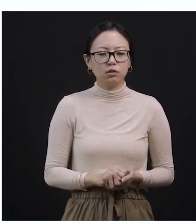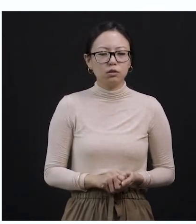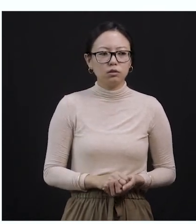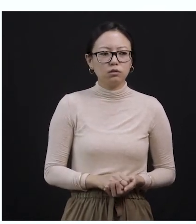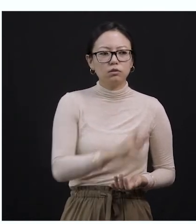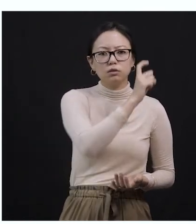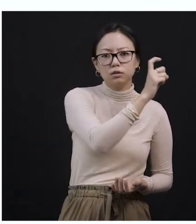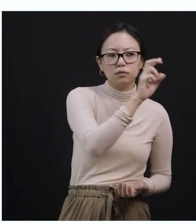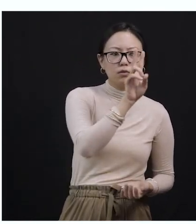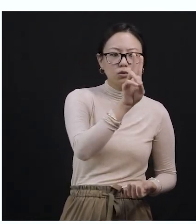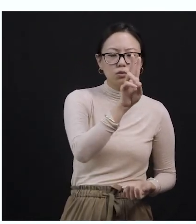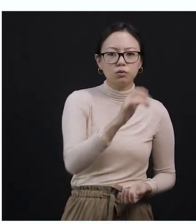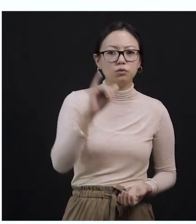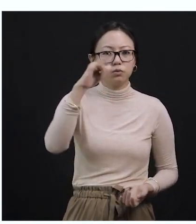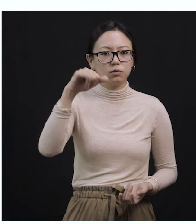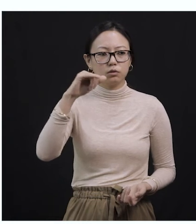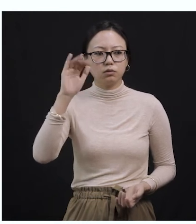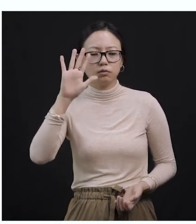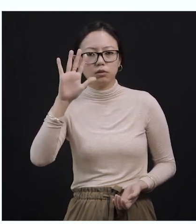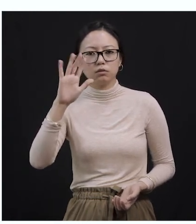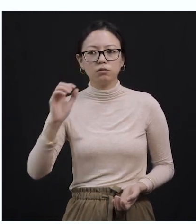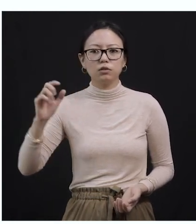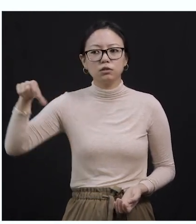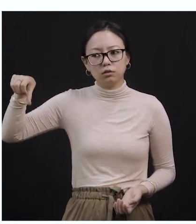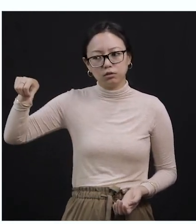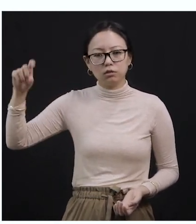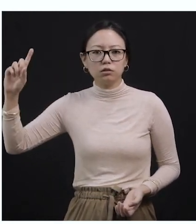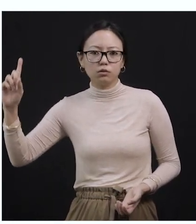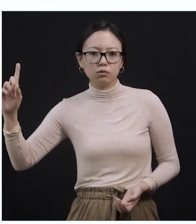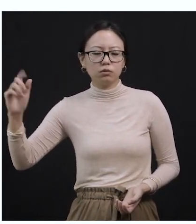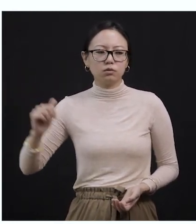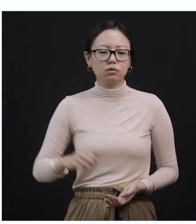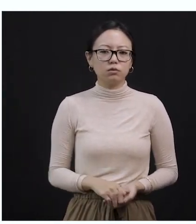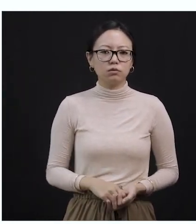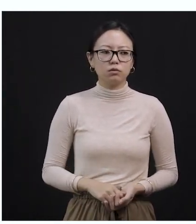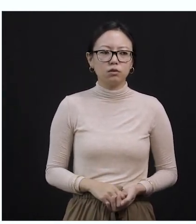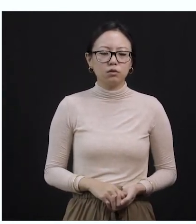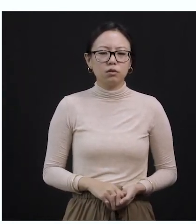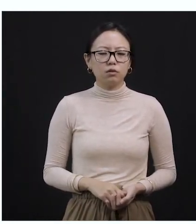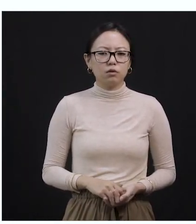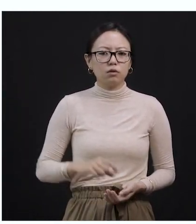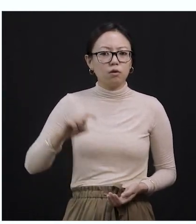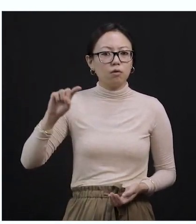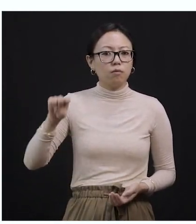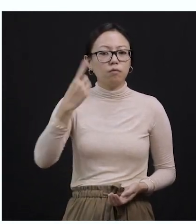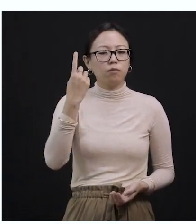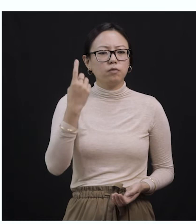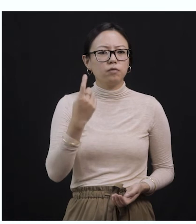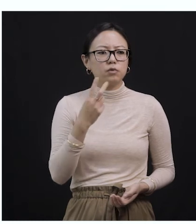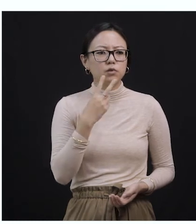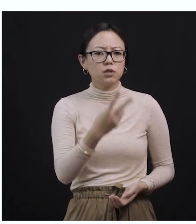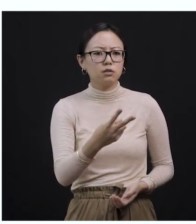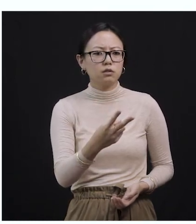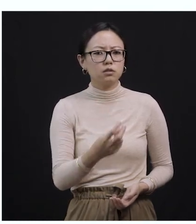65, and 91, right? So to arrange this in descending order, first let us